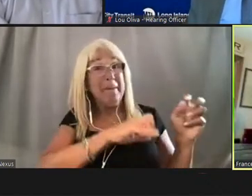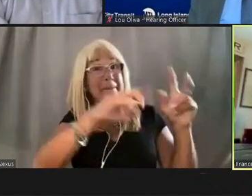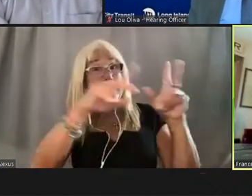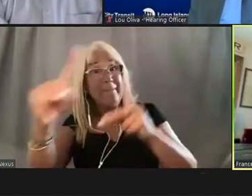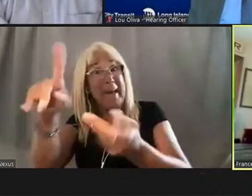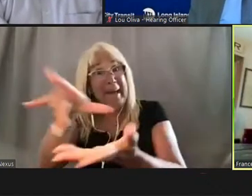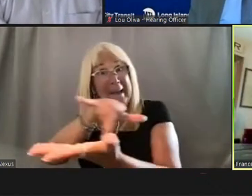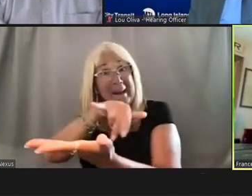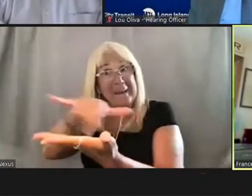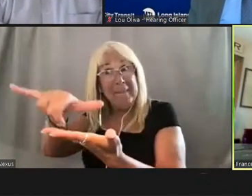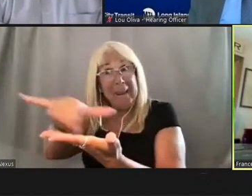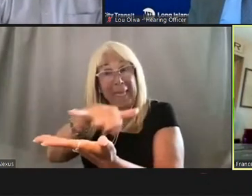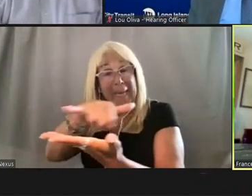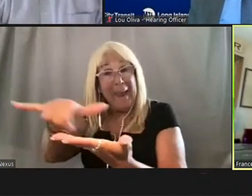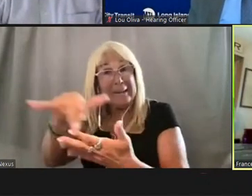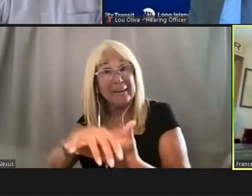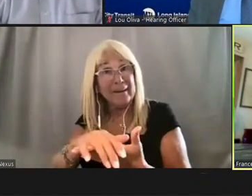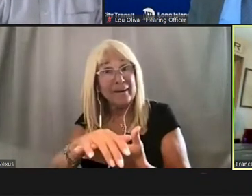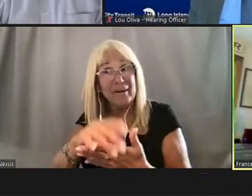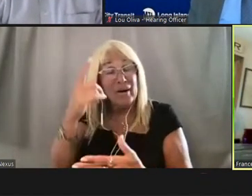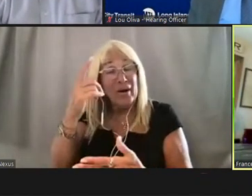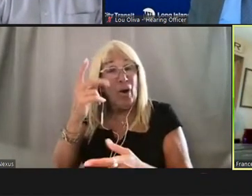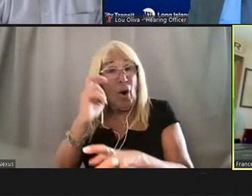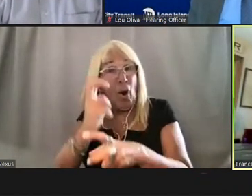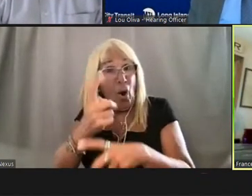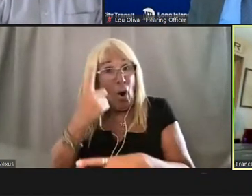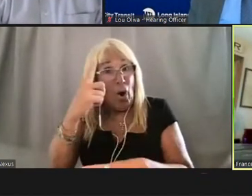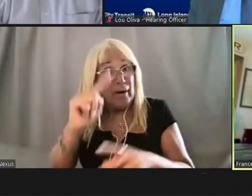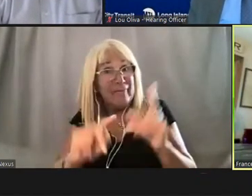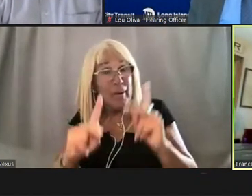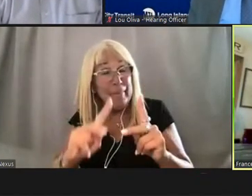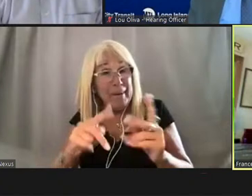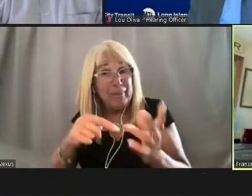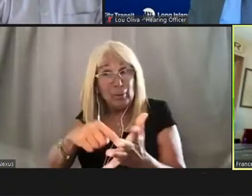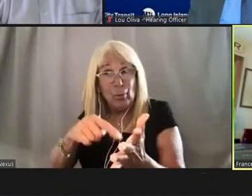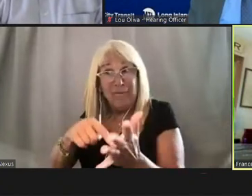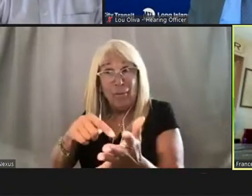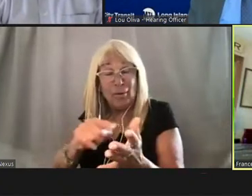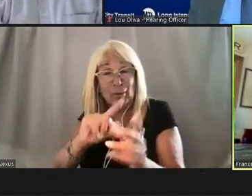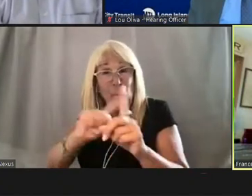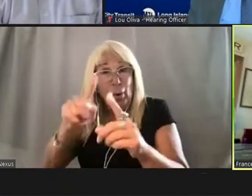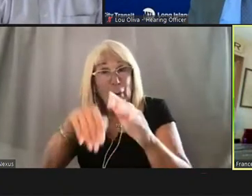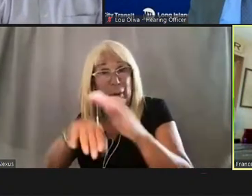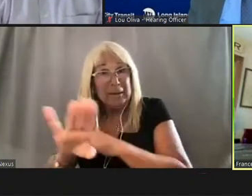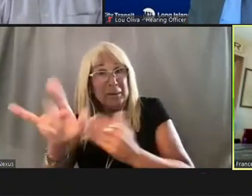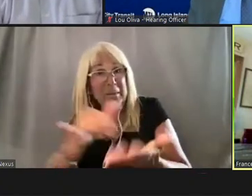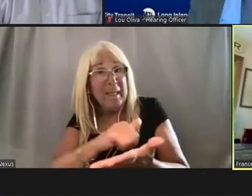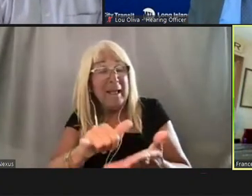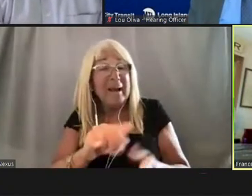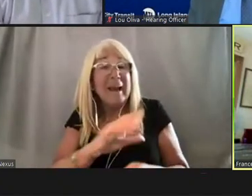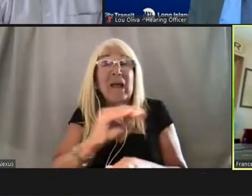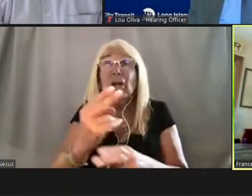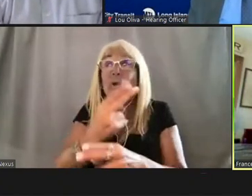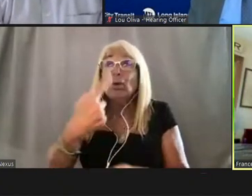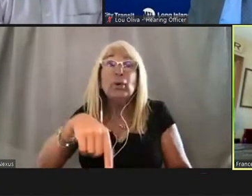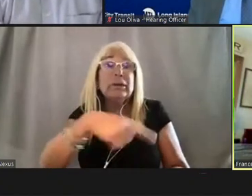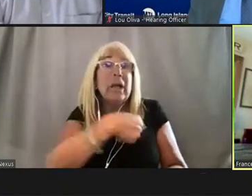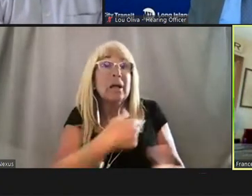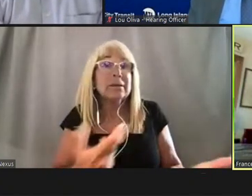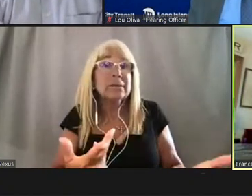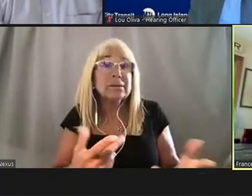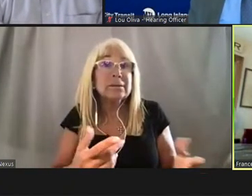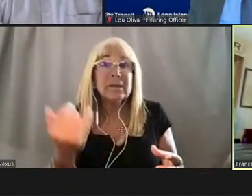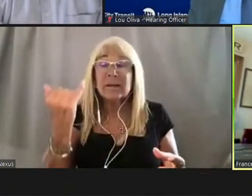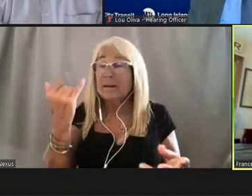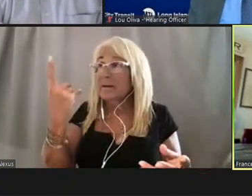more difficult for them to afford to come in and and why to use us on the backs of us